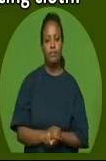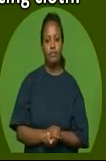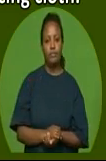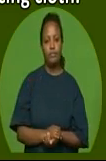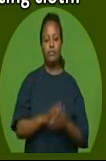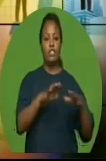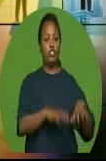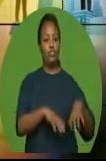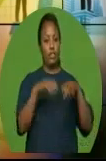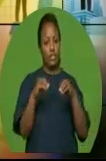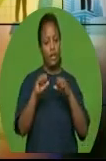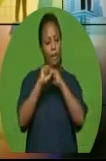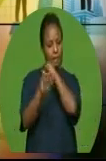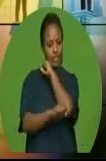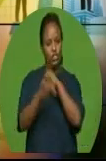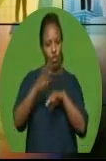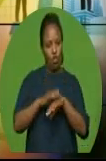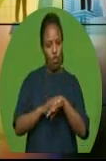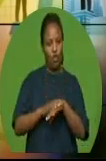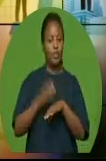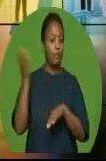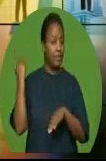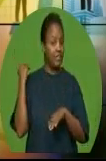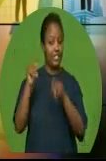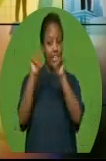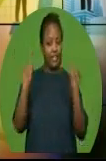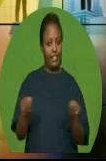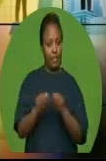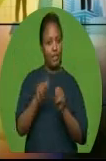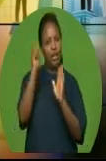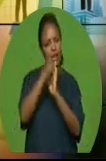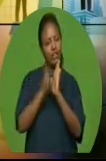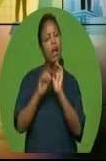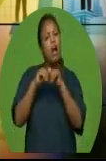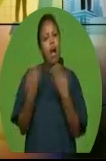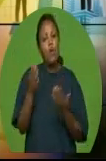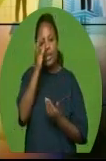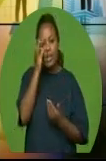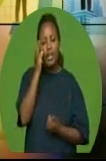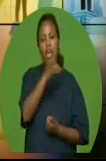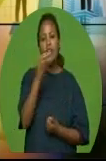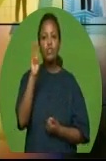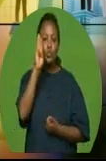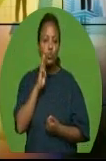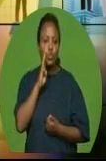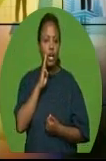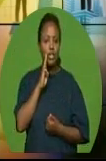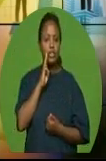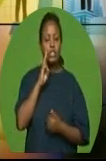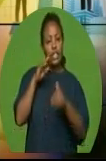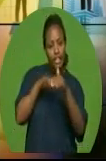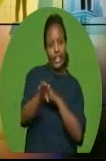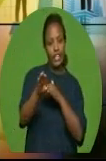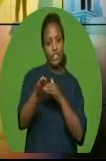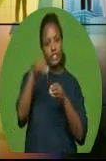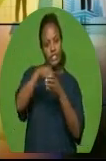cloth. Students, based on the previous table, write down how India and Sudan